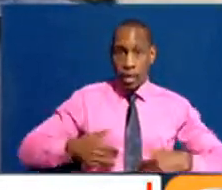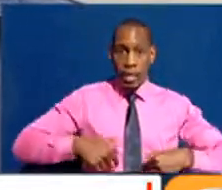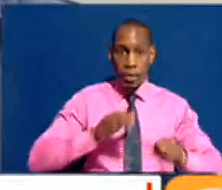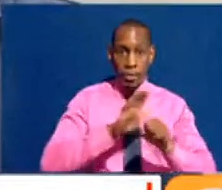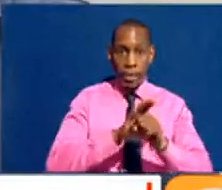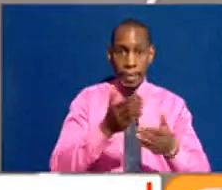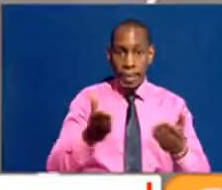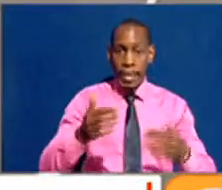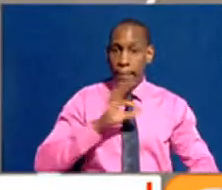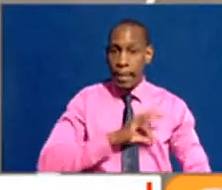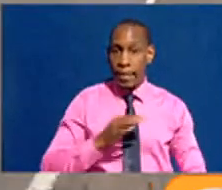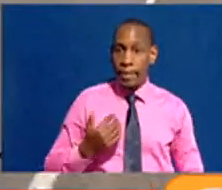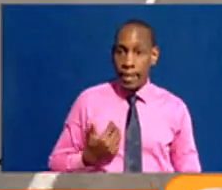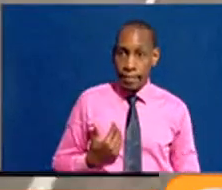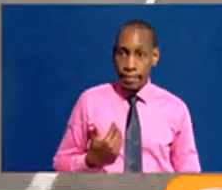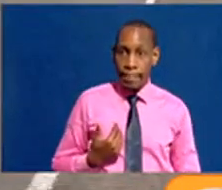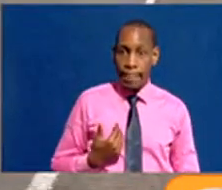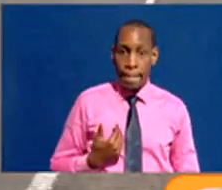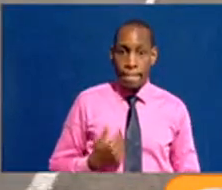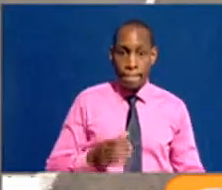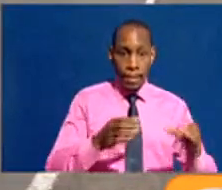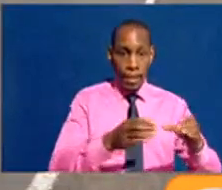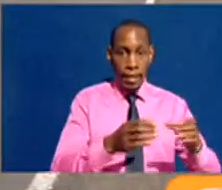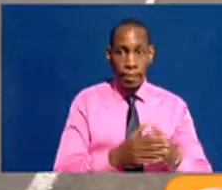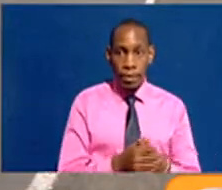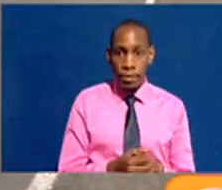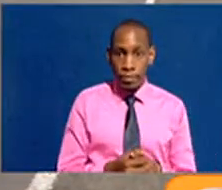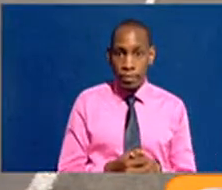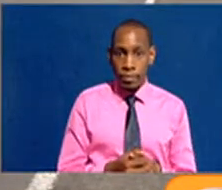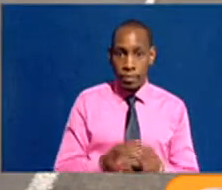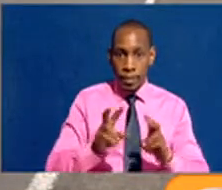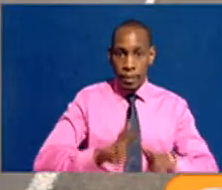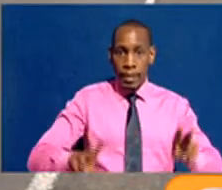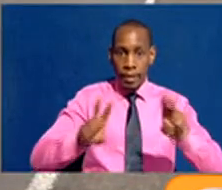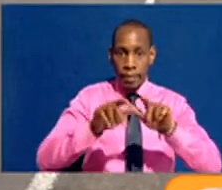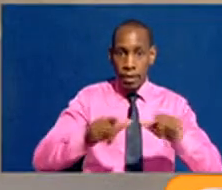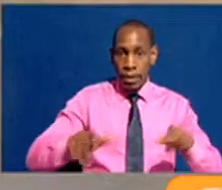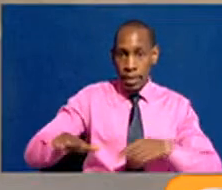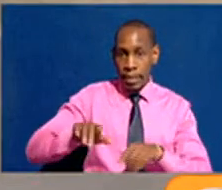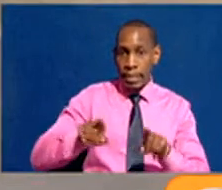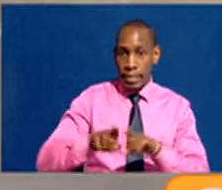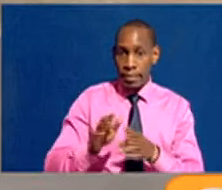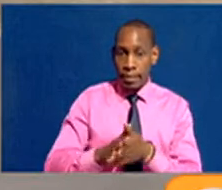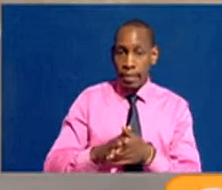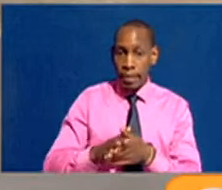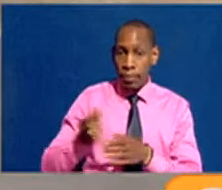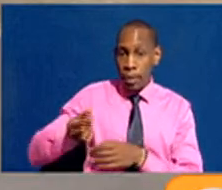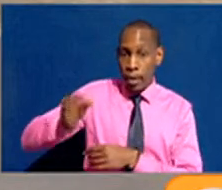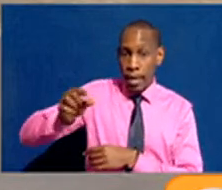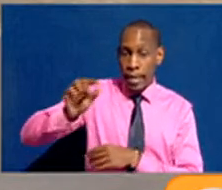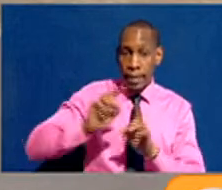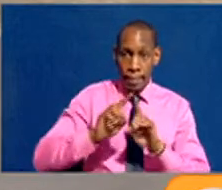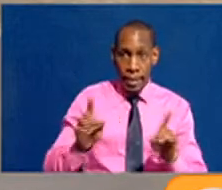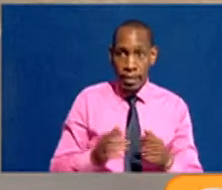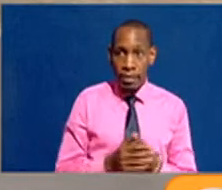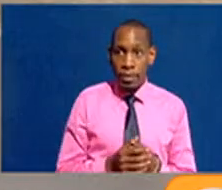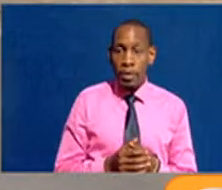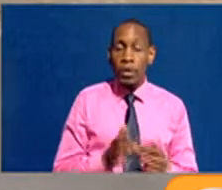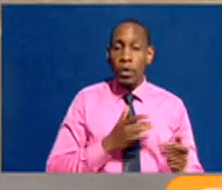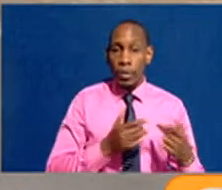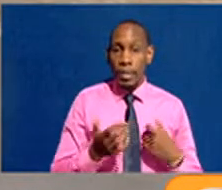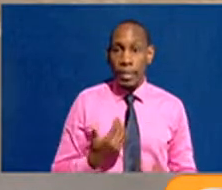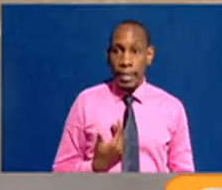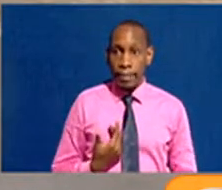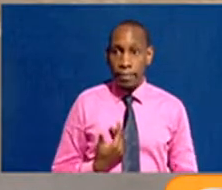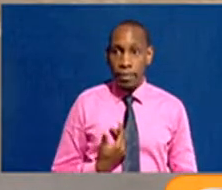sana sahi wamenufaika na hii kampuni. The value of land in the area has also appreciated. However, there are